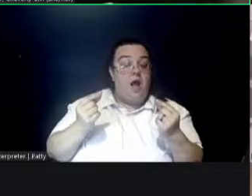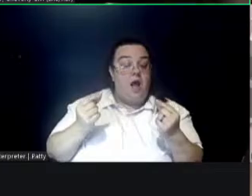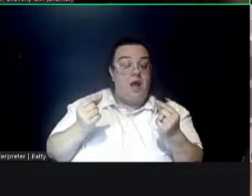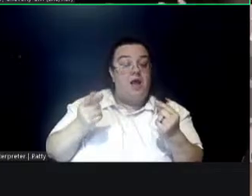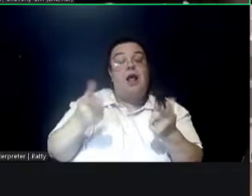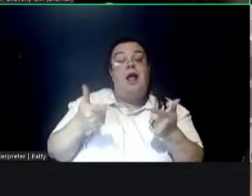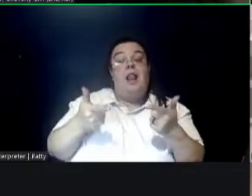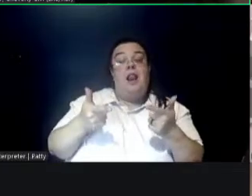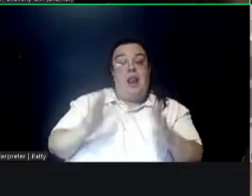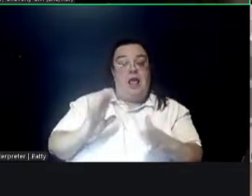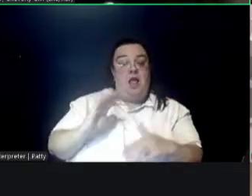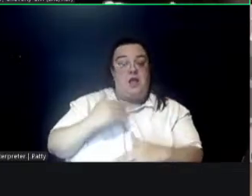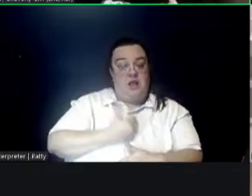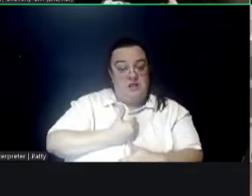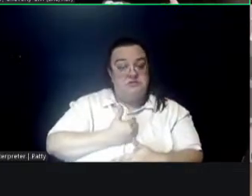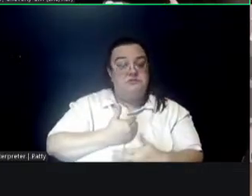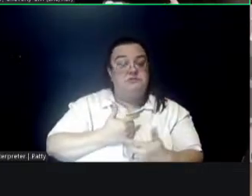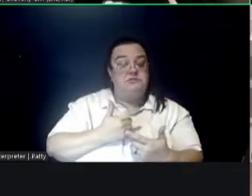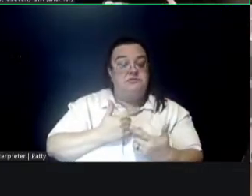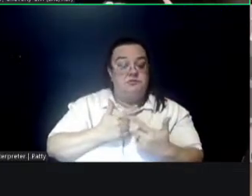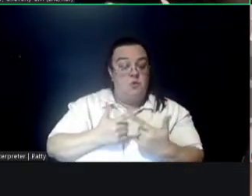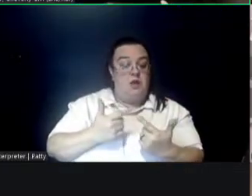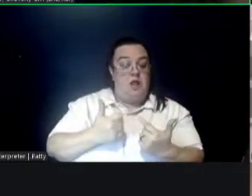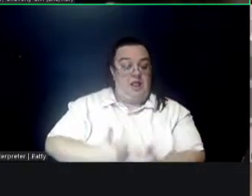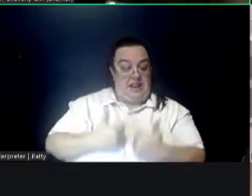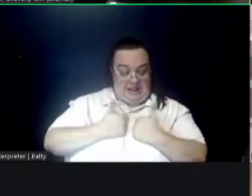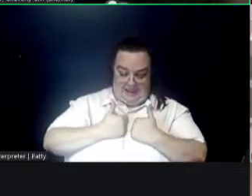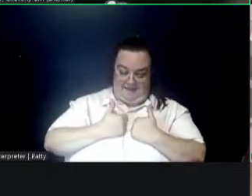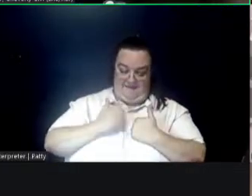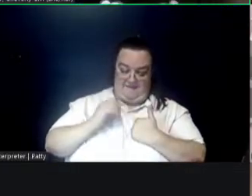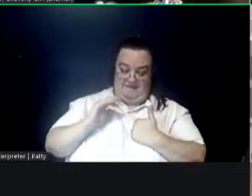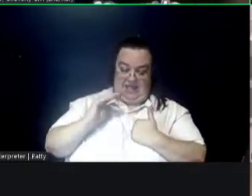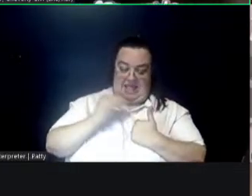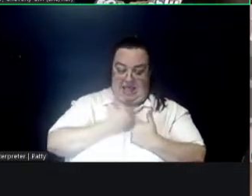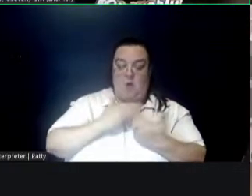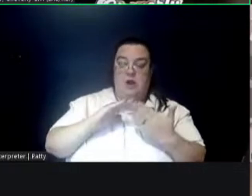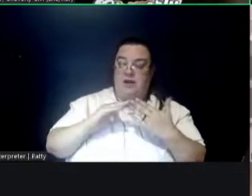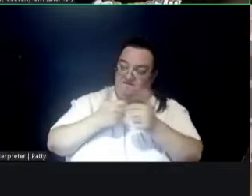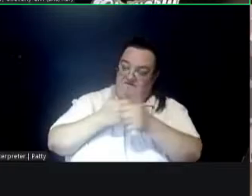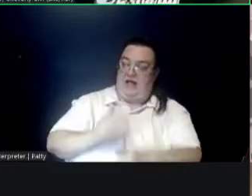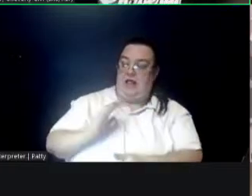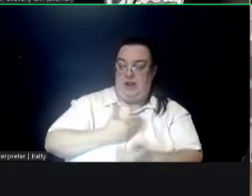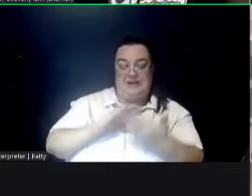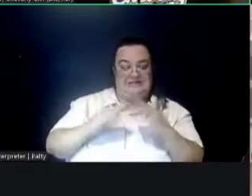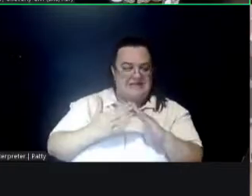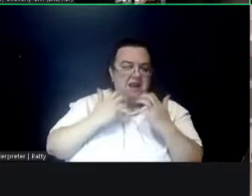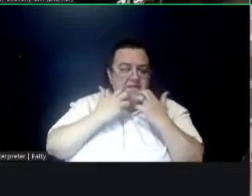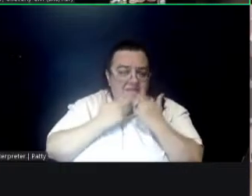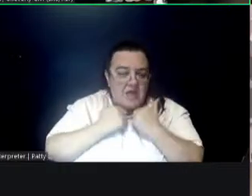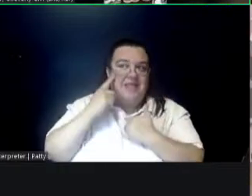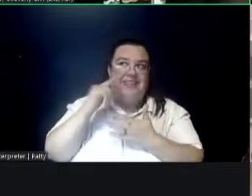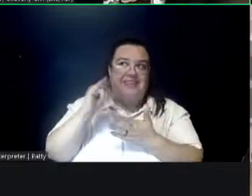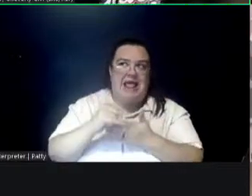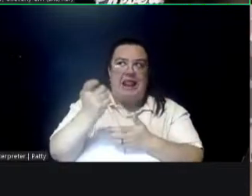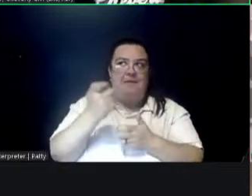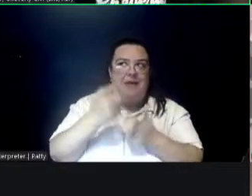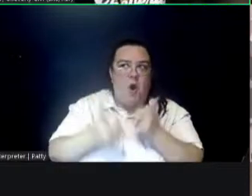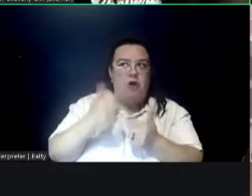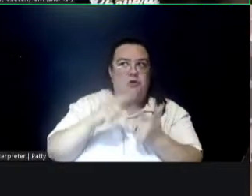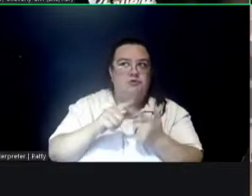our values as a town. That's a lot harder to articulate, I think. And I think one